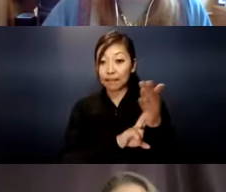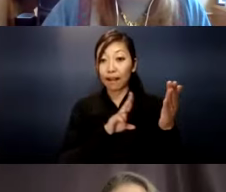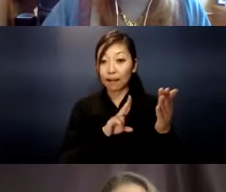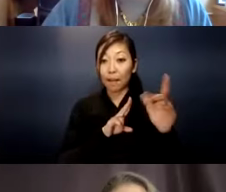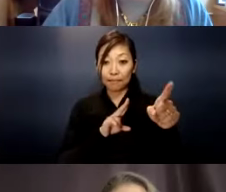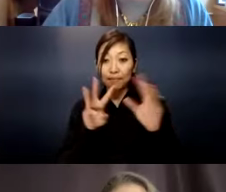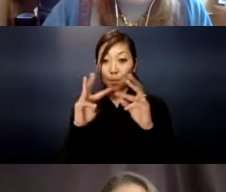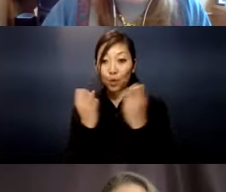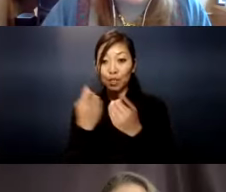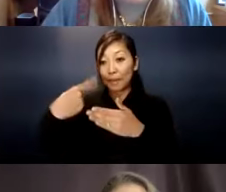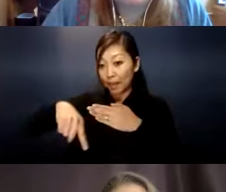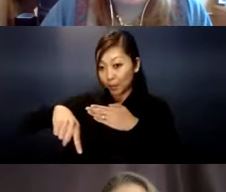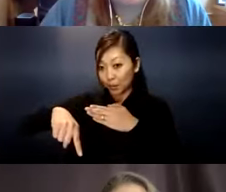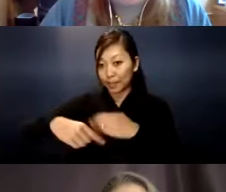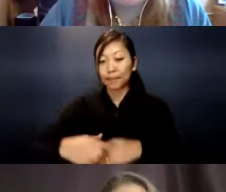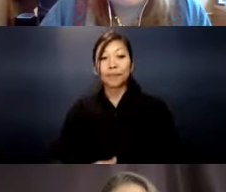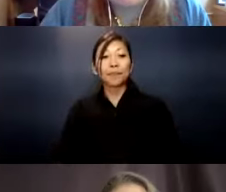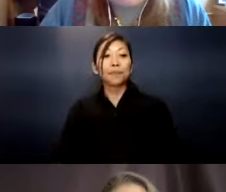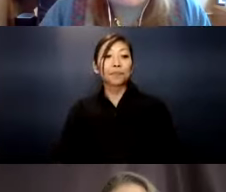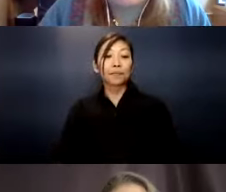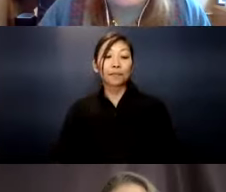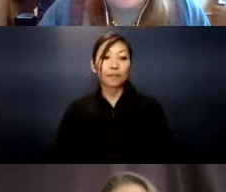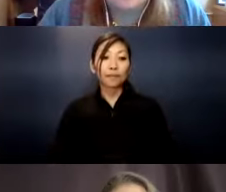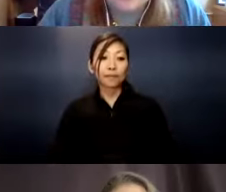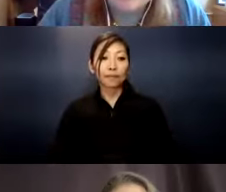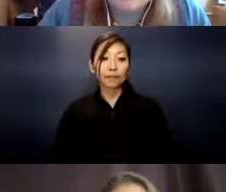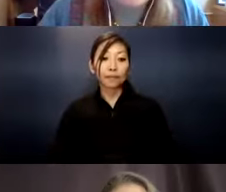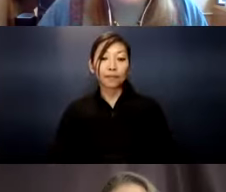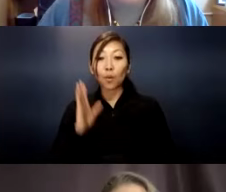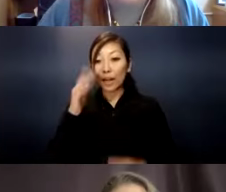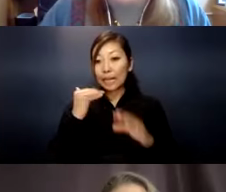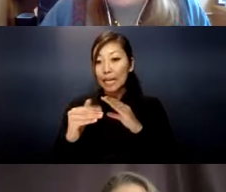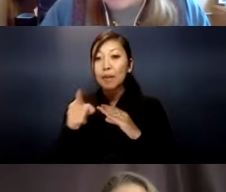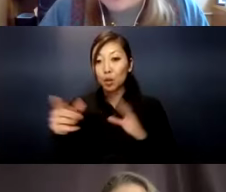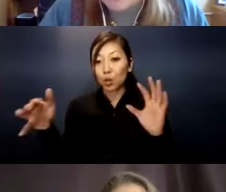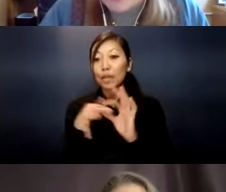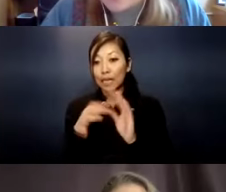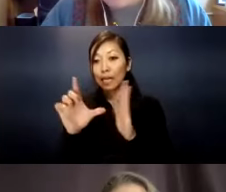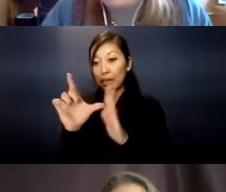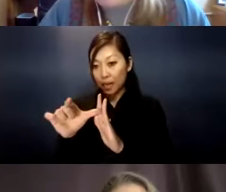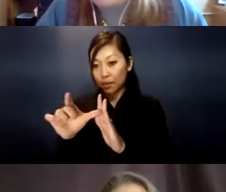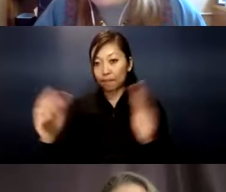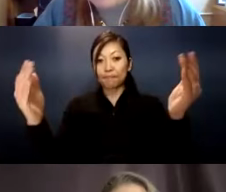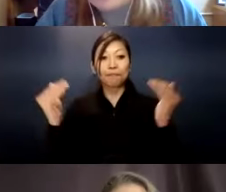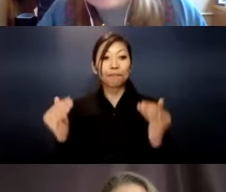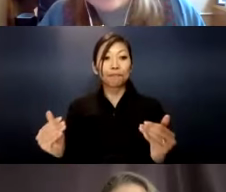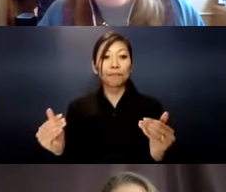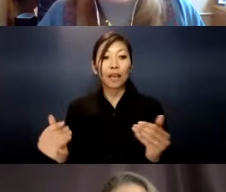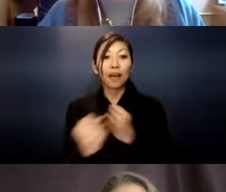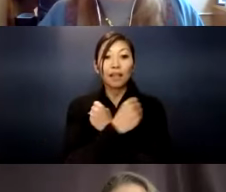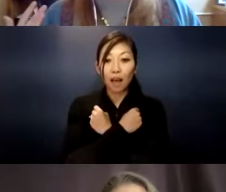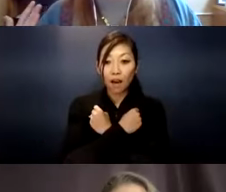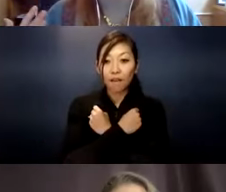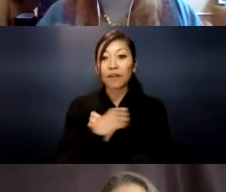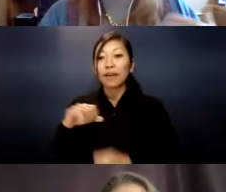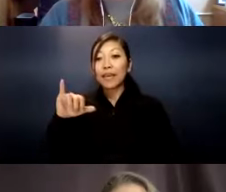so in the follow-up to this webinar that you'll get in your email. There's a parent guide from Love is Respect